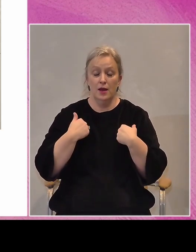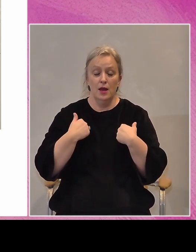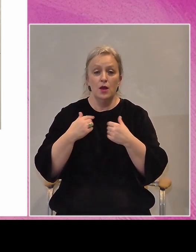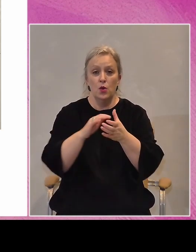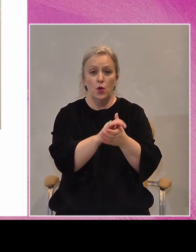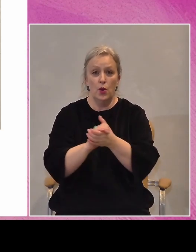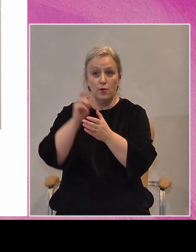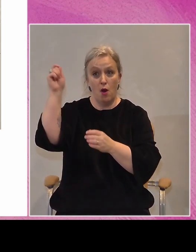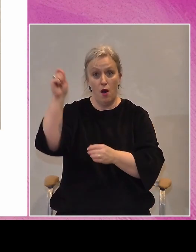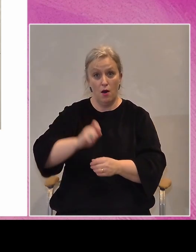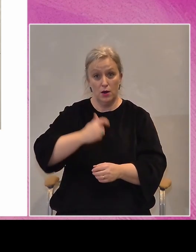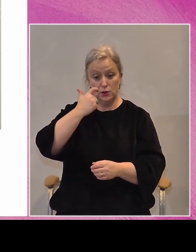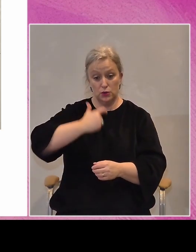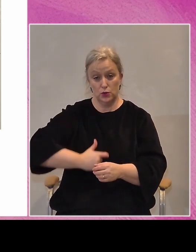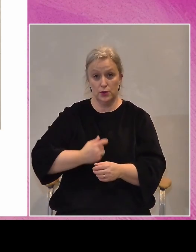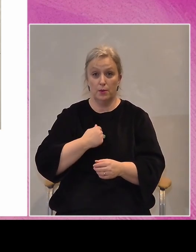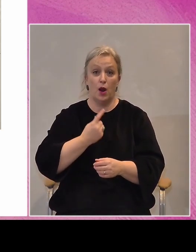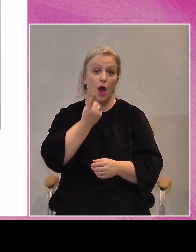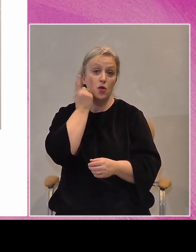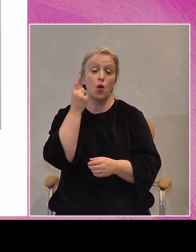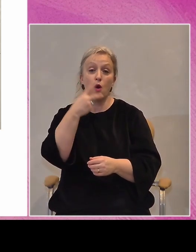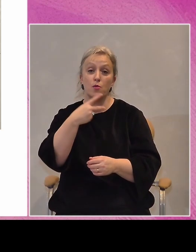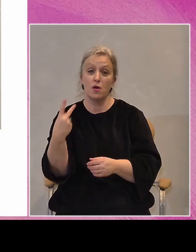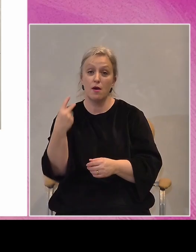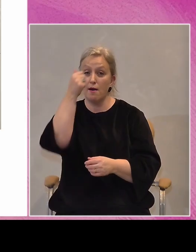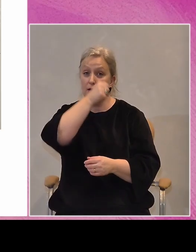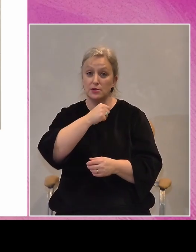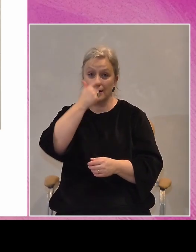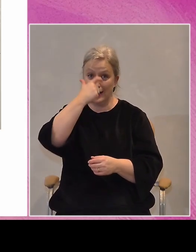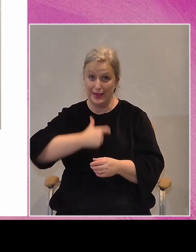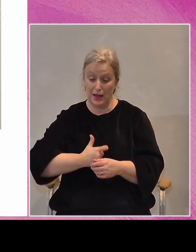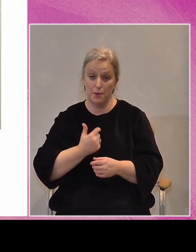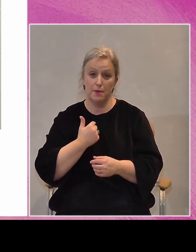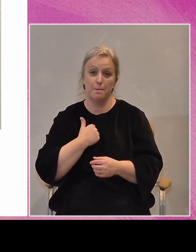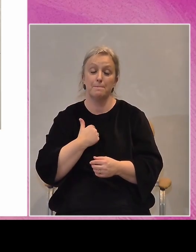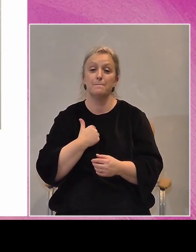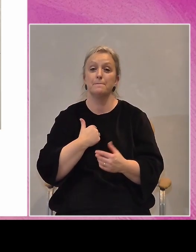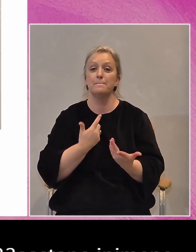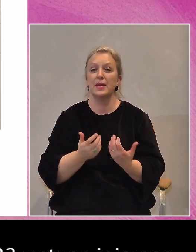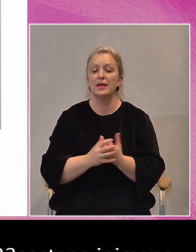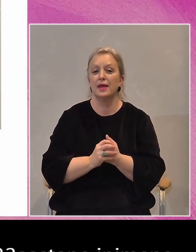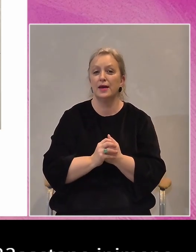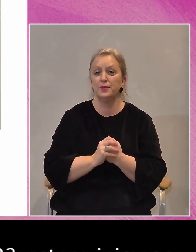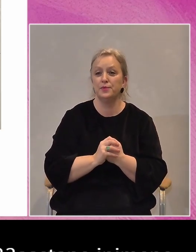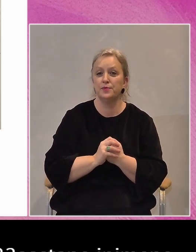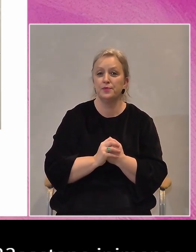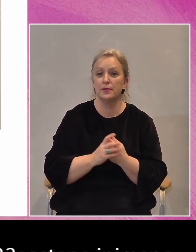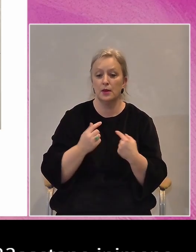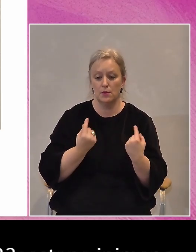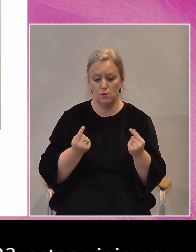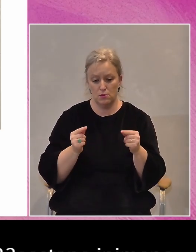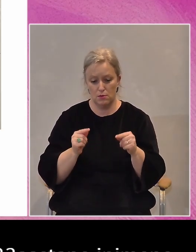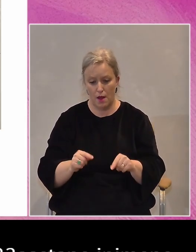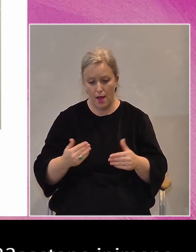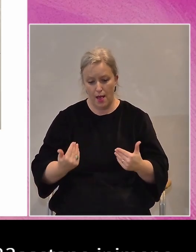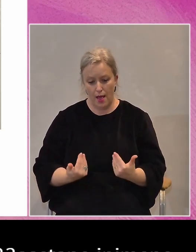I am also a founder of the association. I am 22 years old, but I've reached a stage